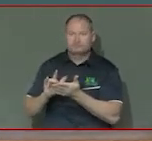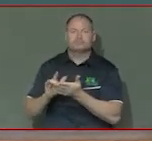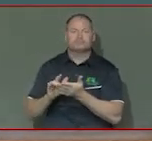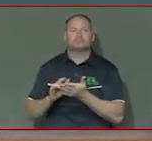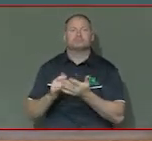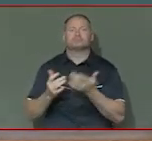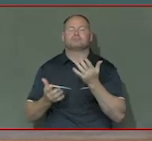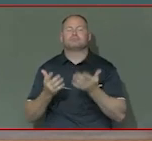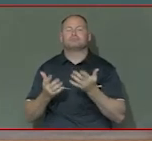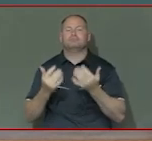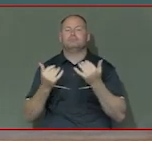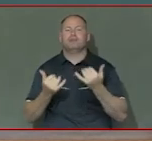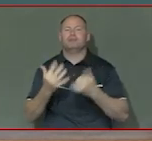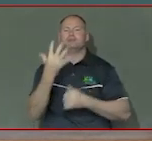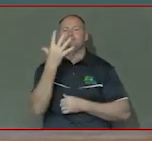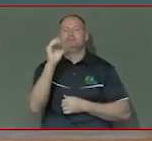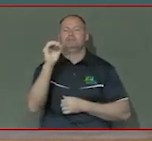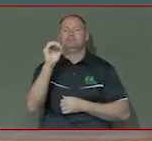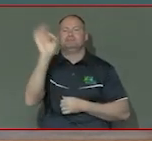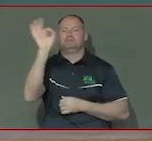let's say they get 50%.